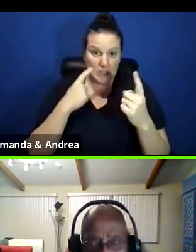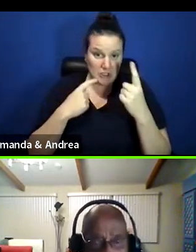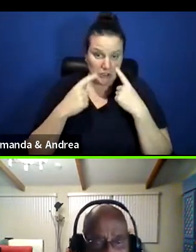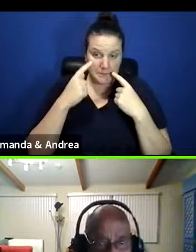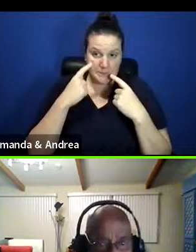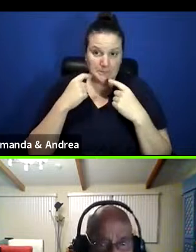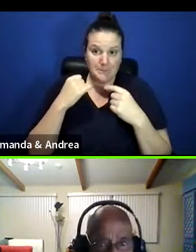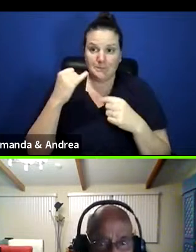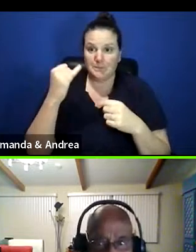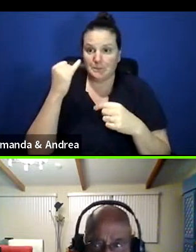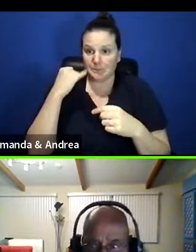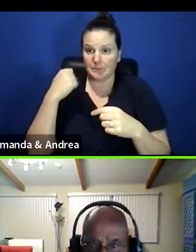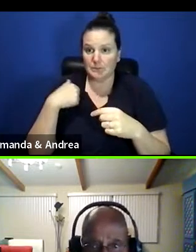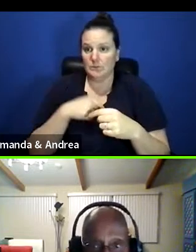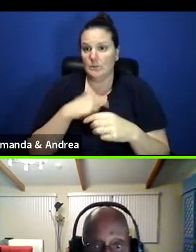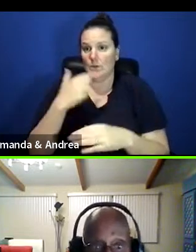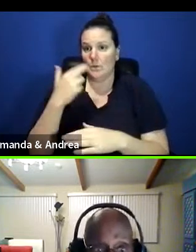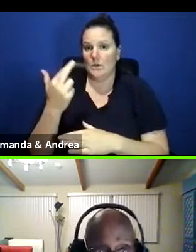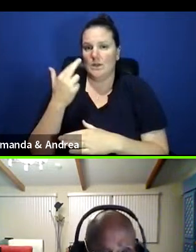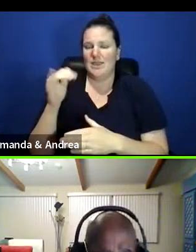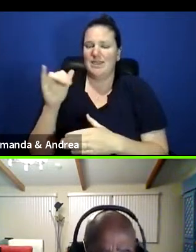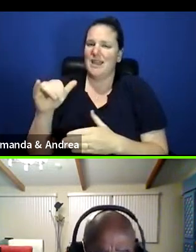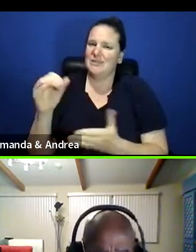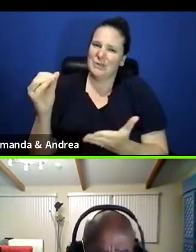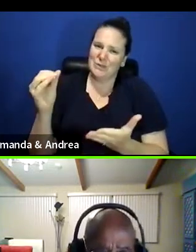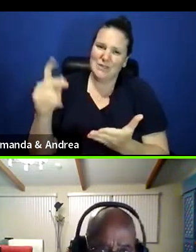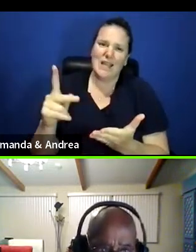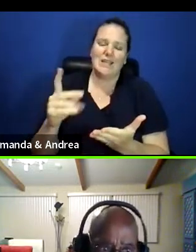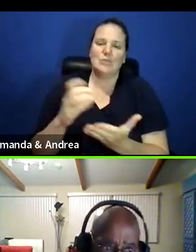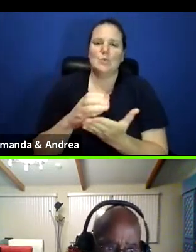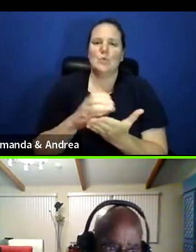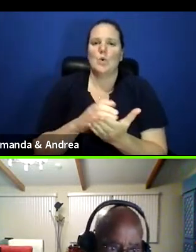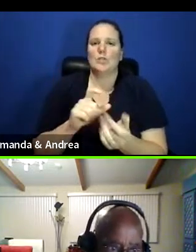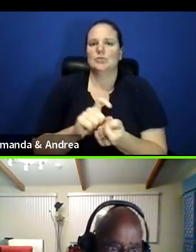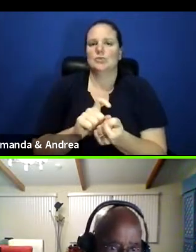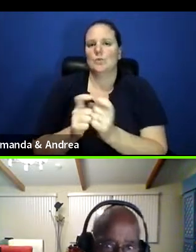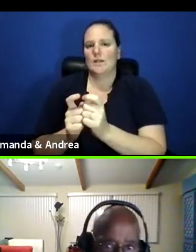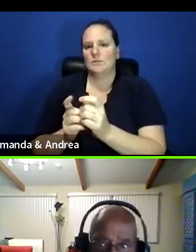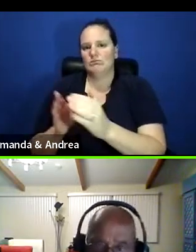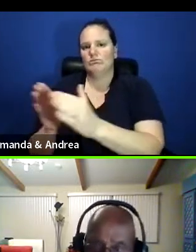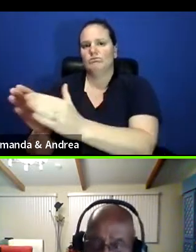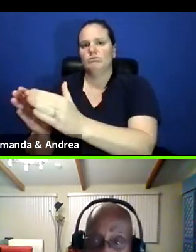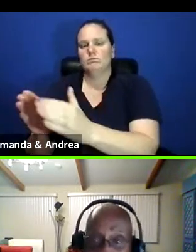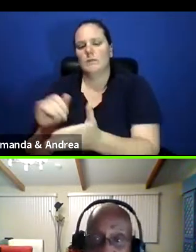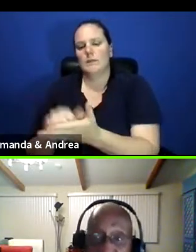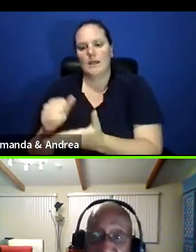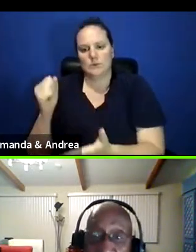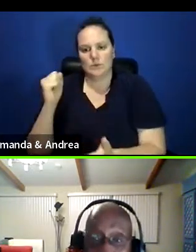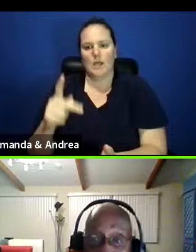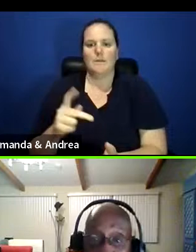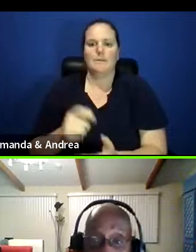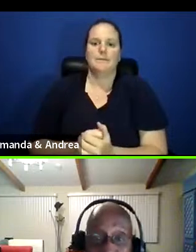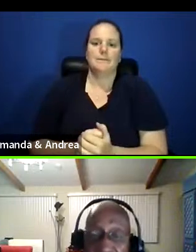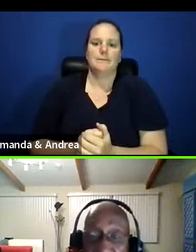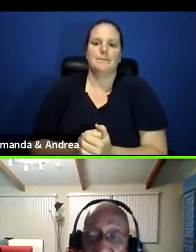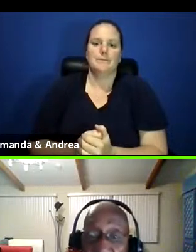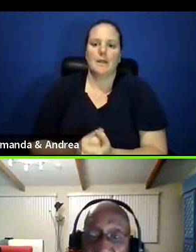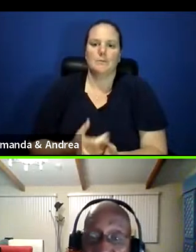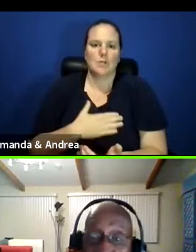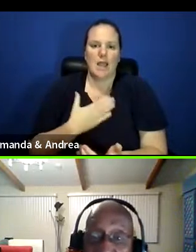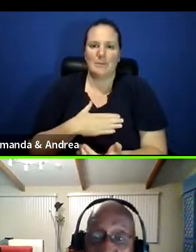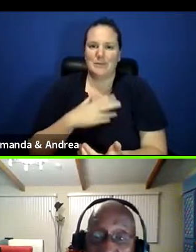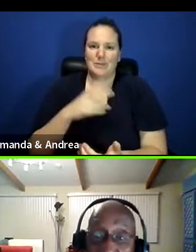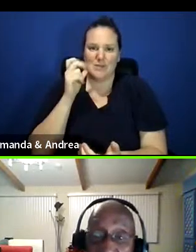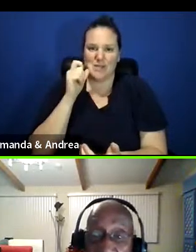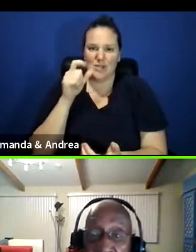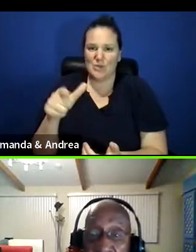if we realized it's okay to course correct. It's okay. And I'm so happy to hear you